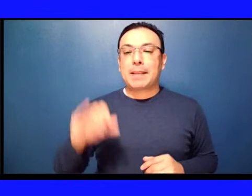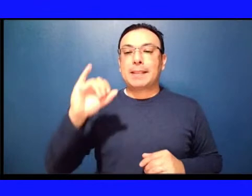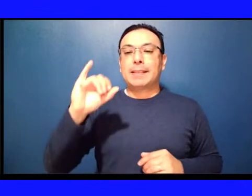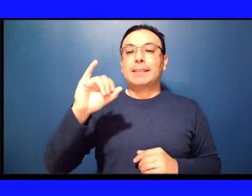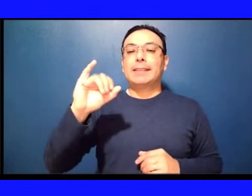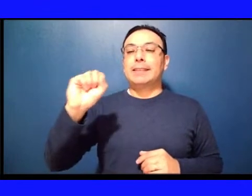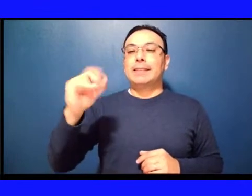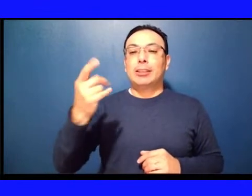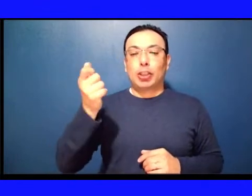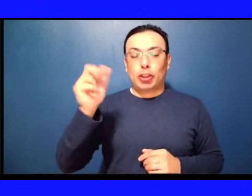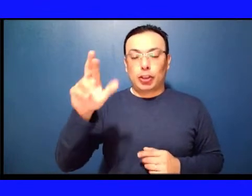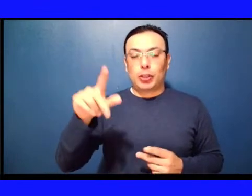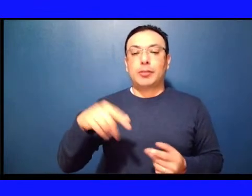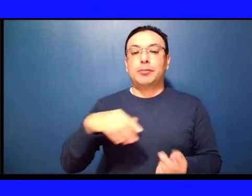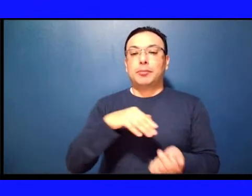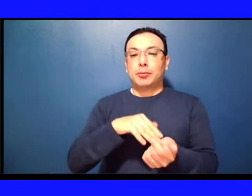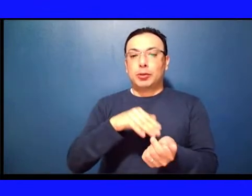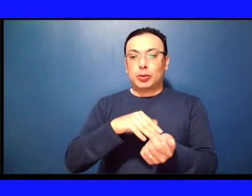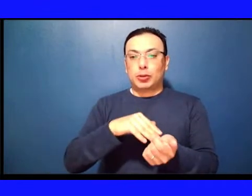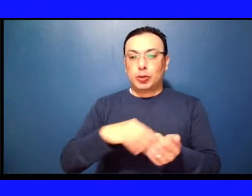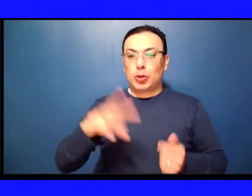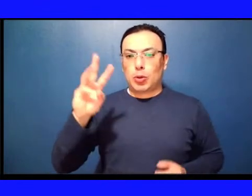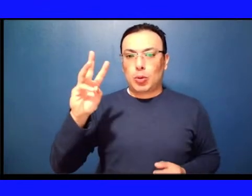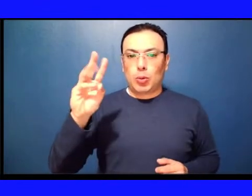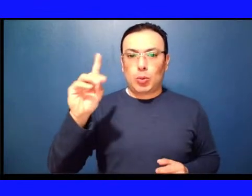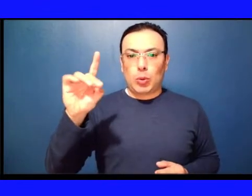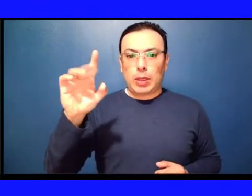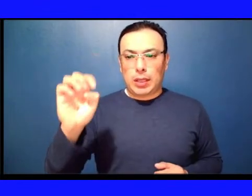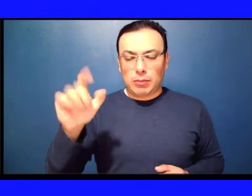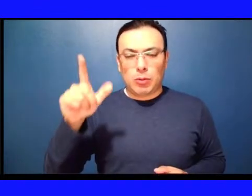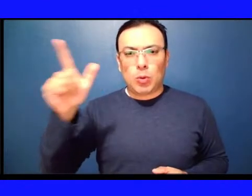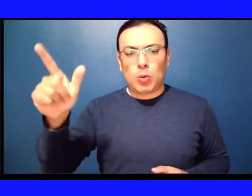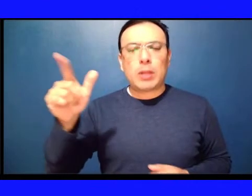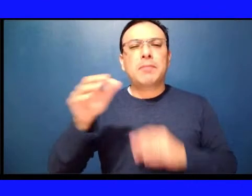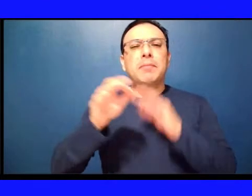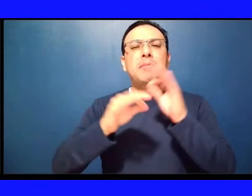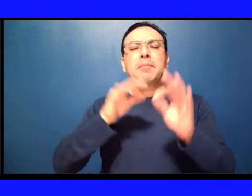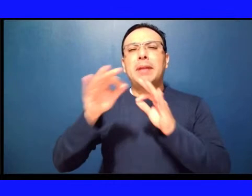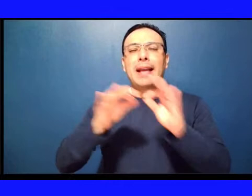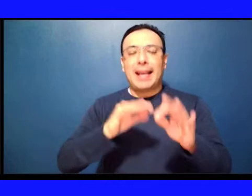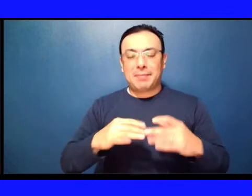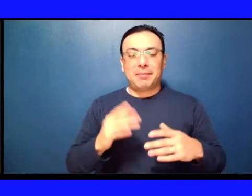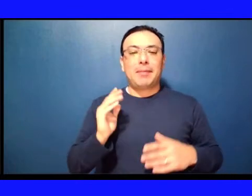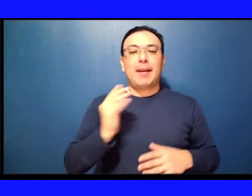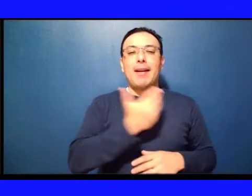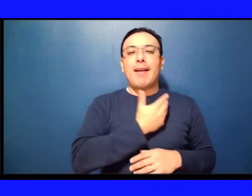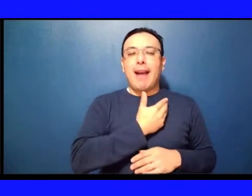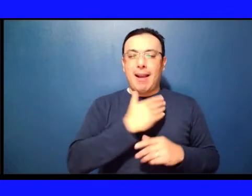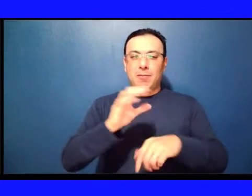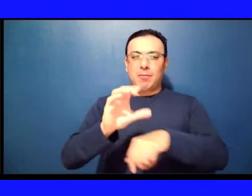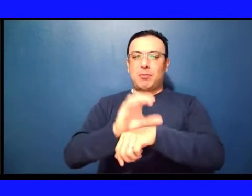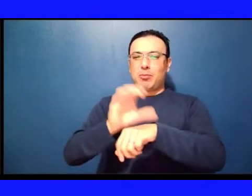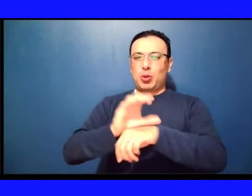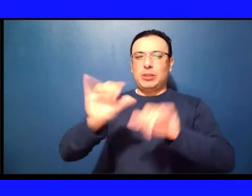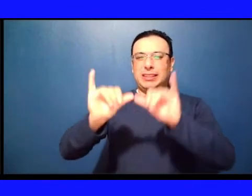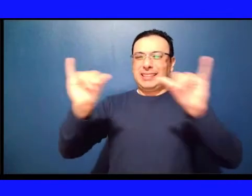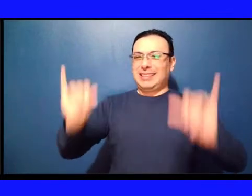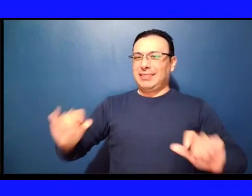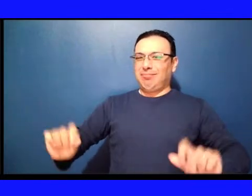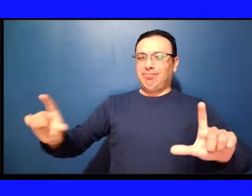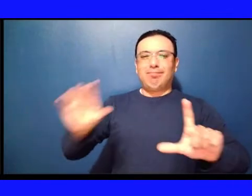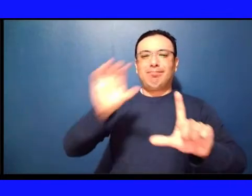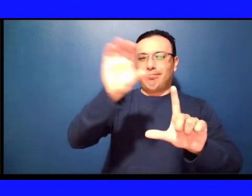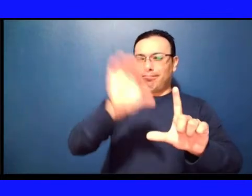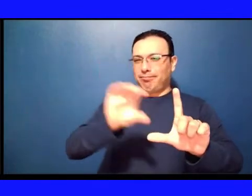updates. Does this work? Oh, yeah, thank you. So we thought we'd start at the top with a